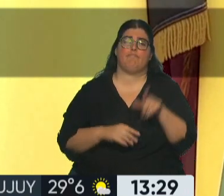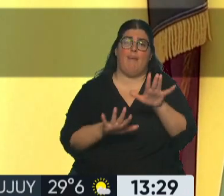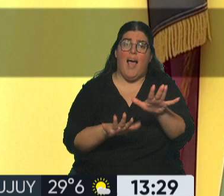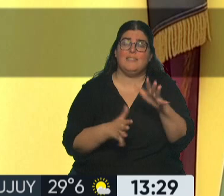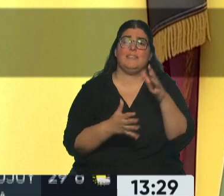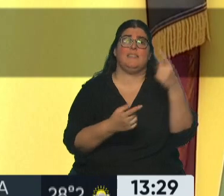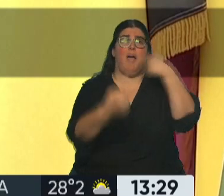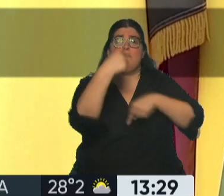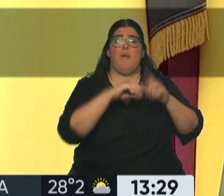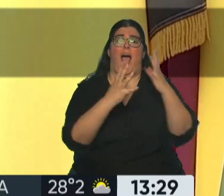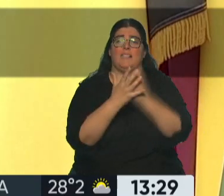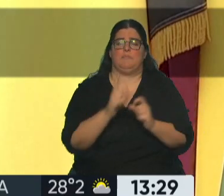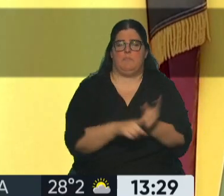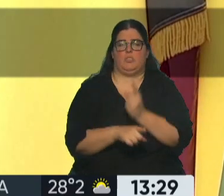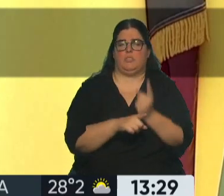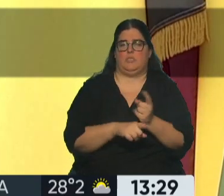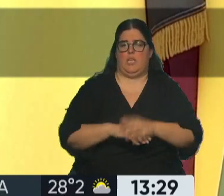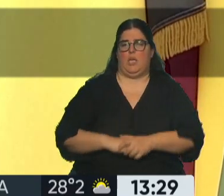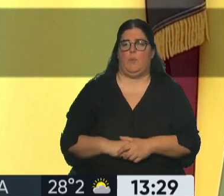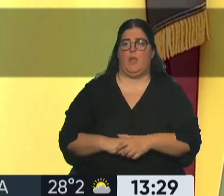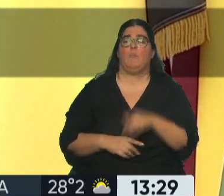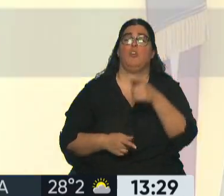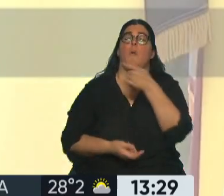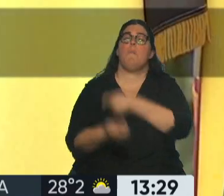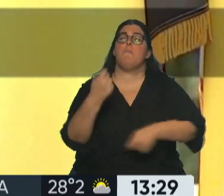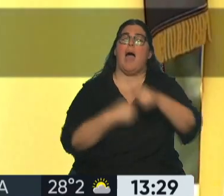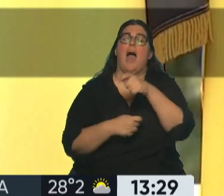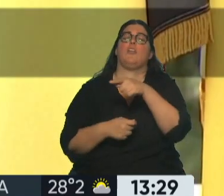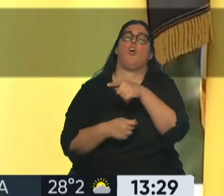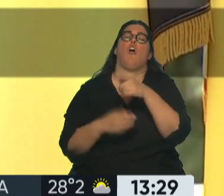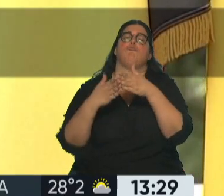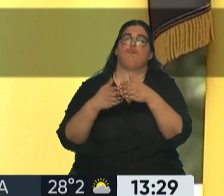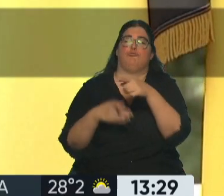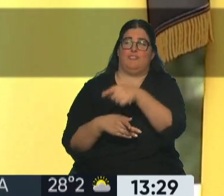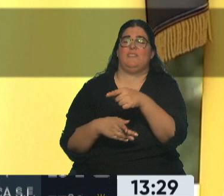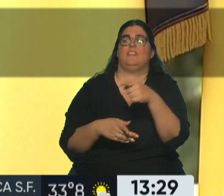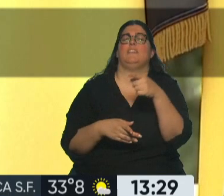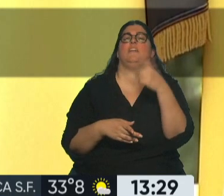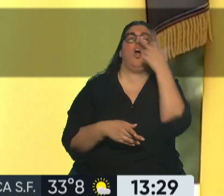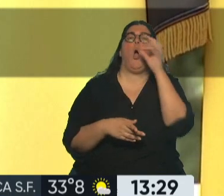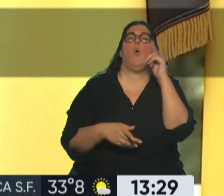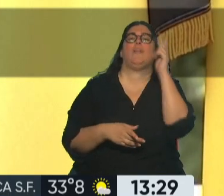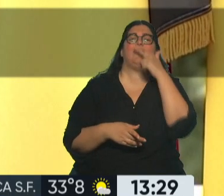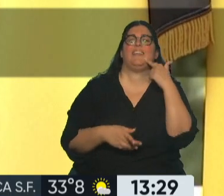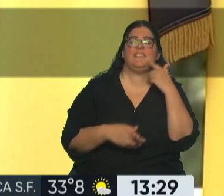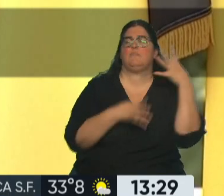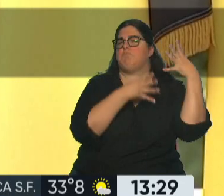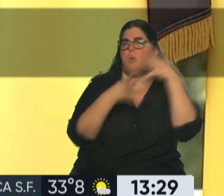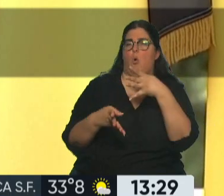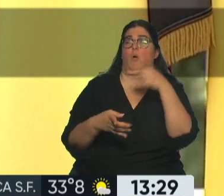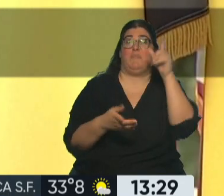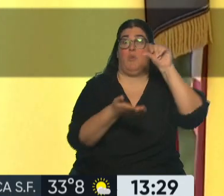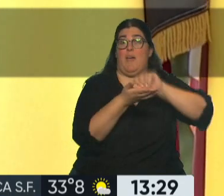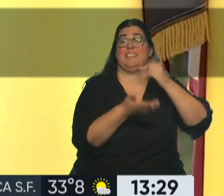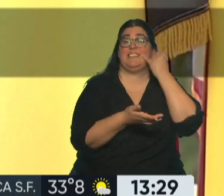merchant vessels by the so this morning we've launched